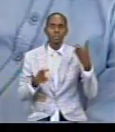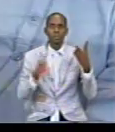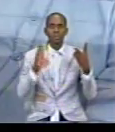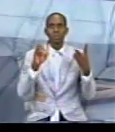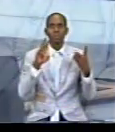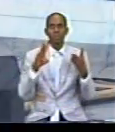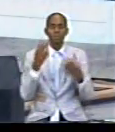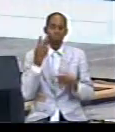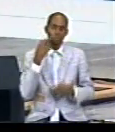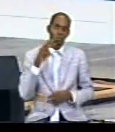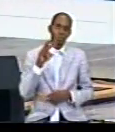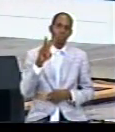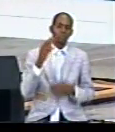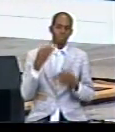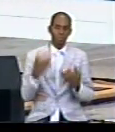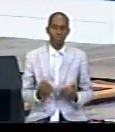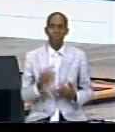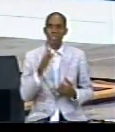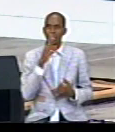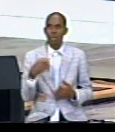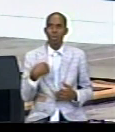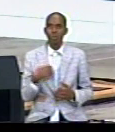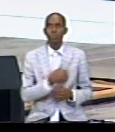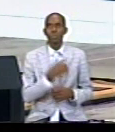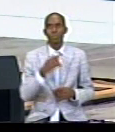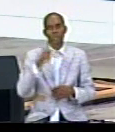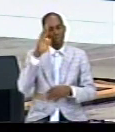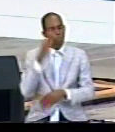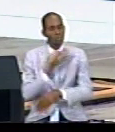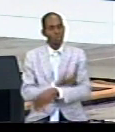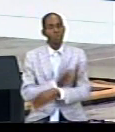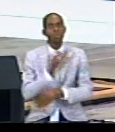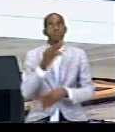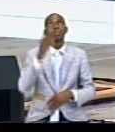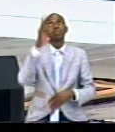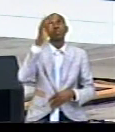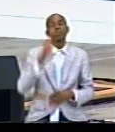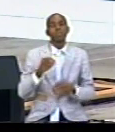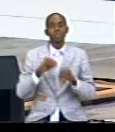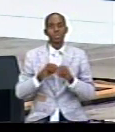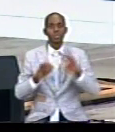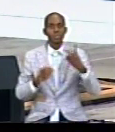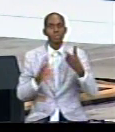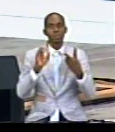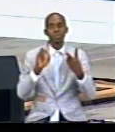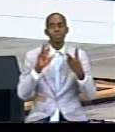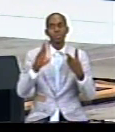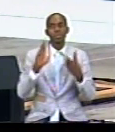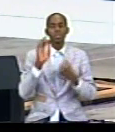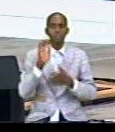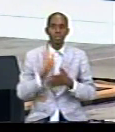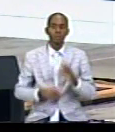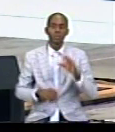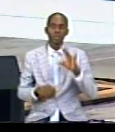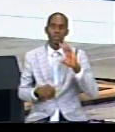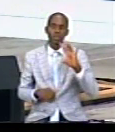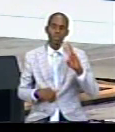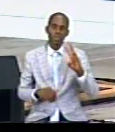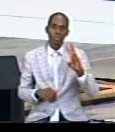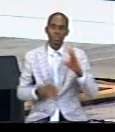now are we the sons of God. 2 Corinthians chapter